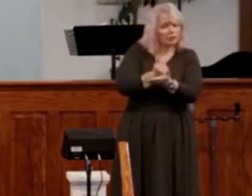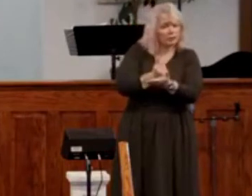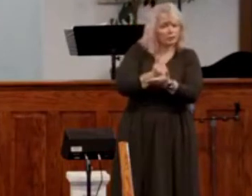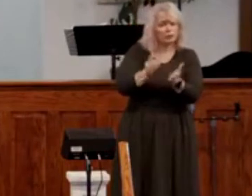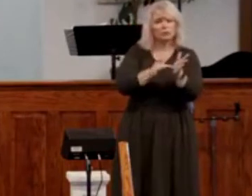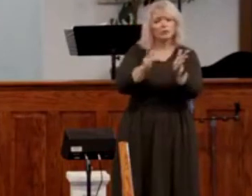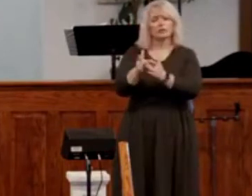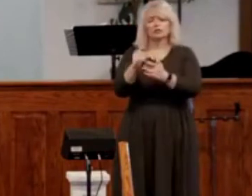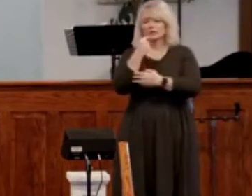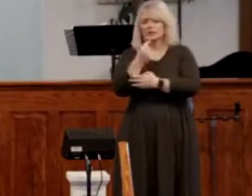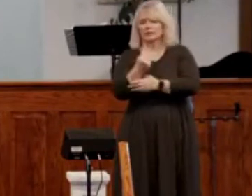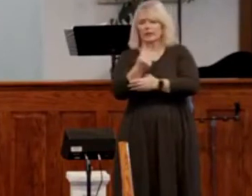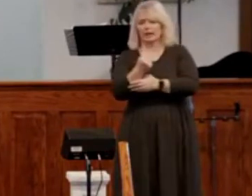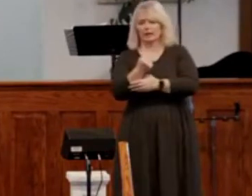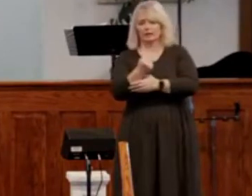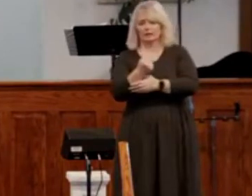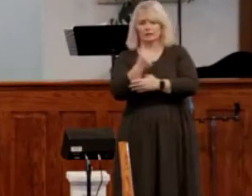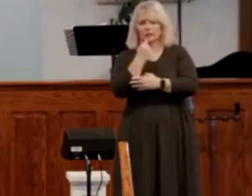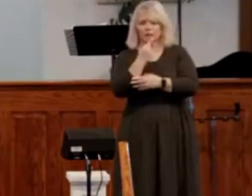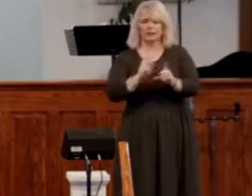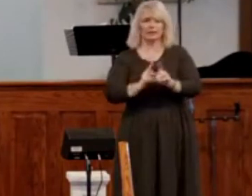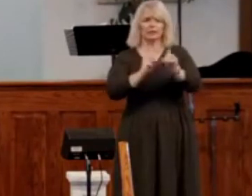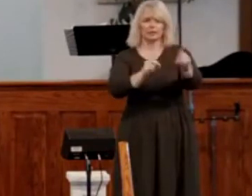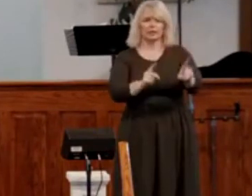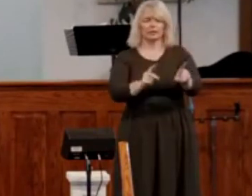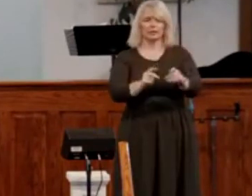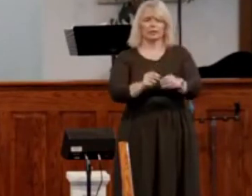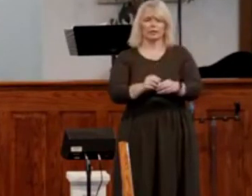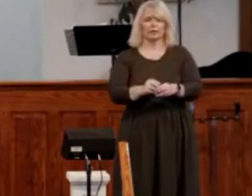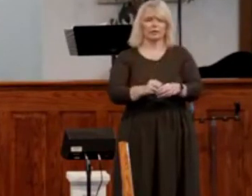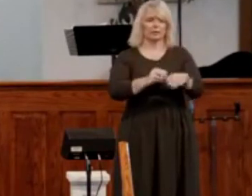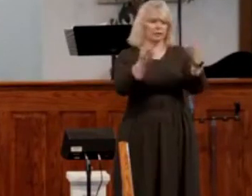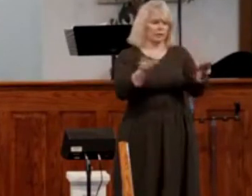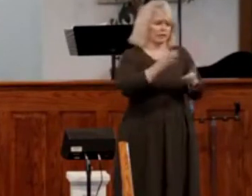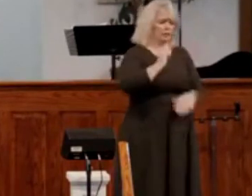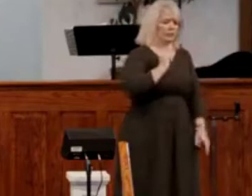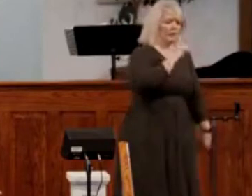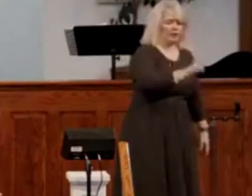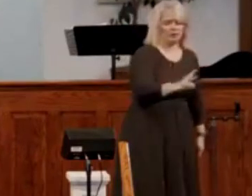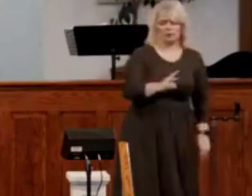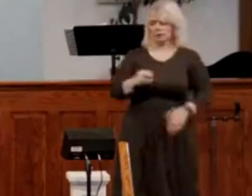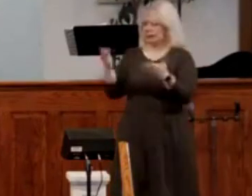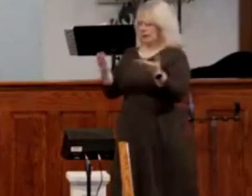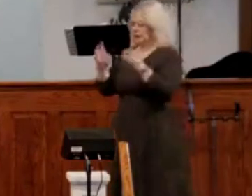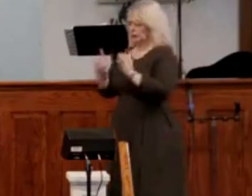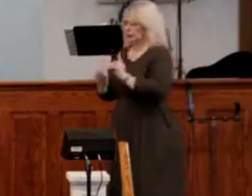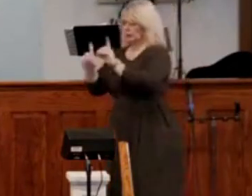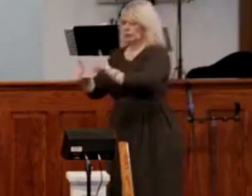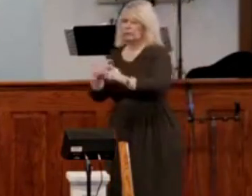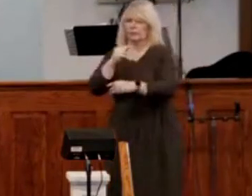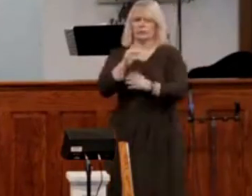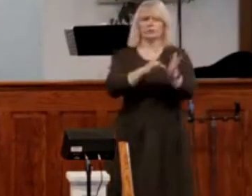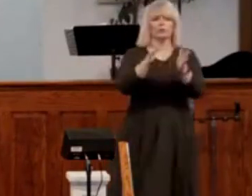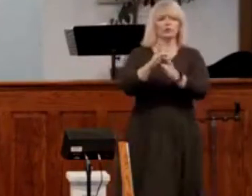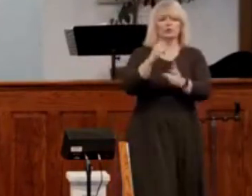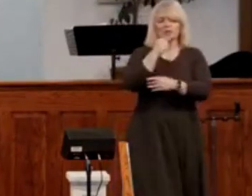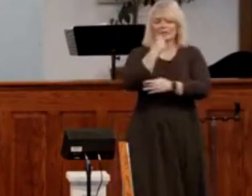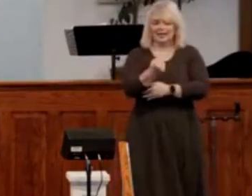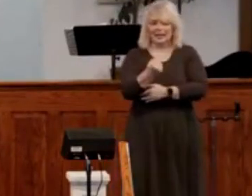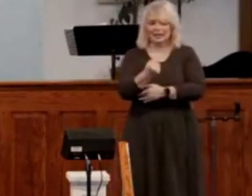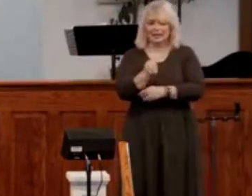says disciple making, sometimes we say discipleship, we split it up. We say here's evangelism and here's discipleship. When Jesus says make